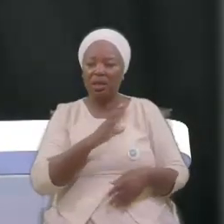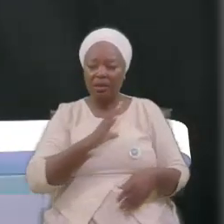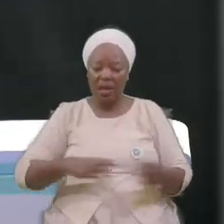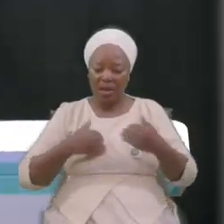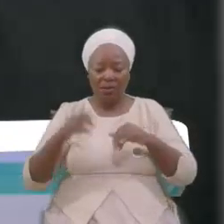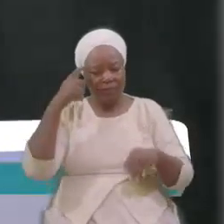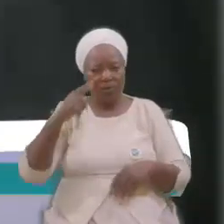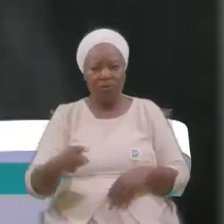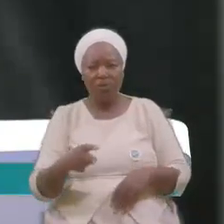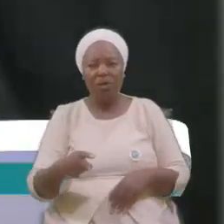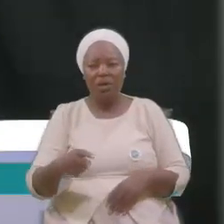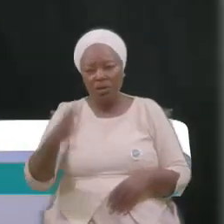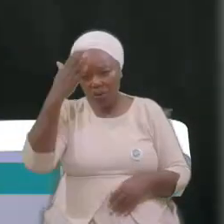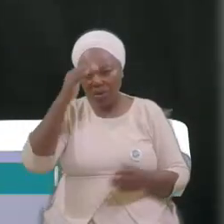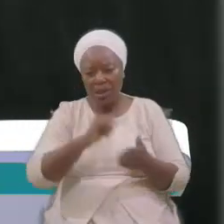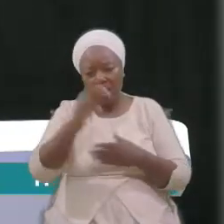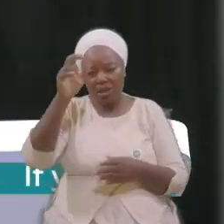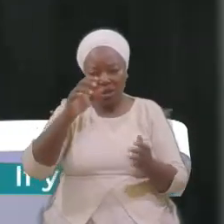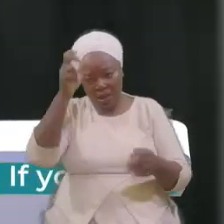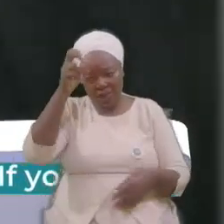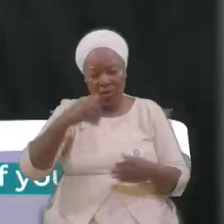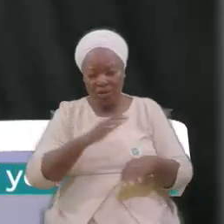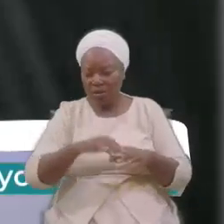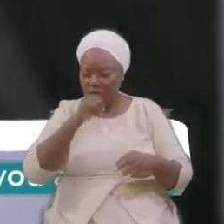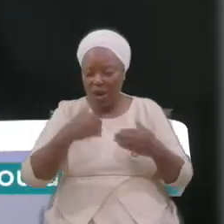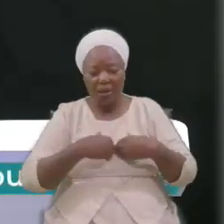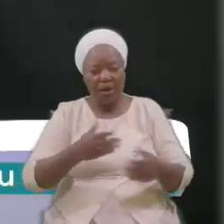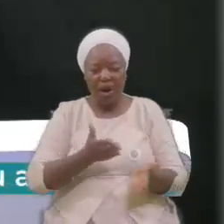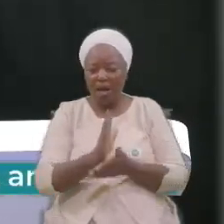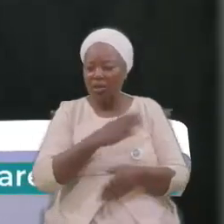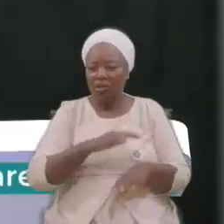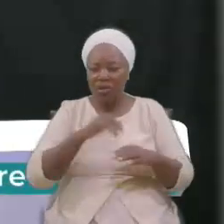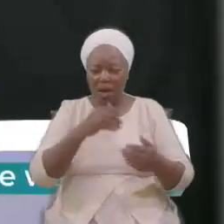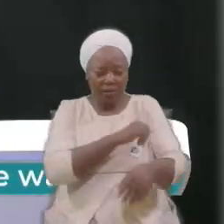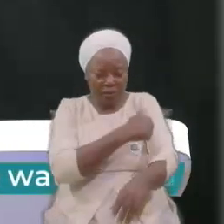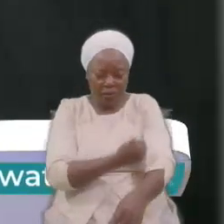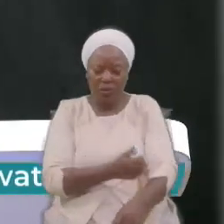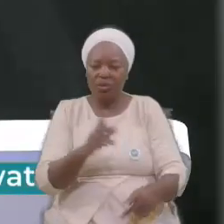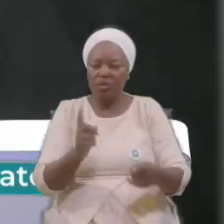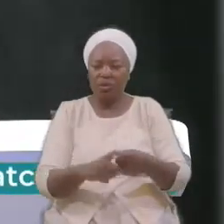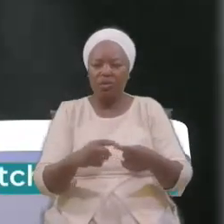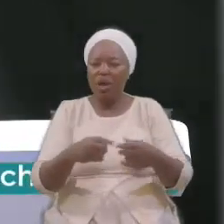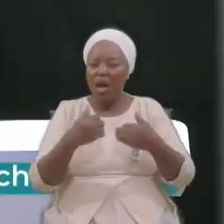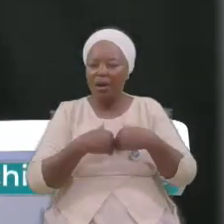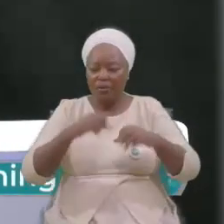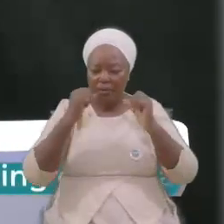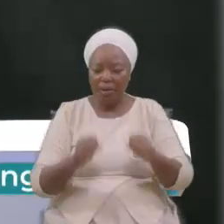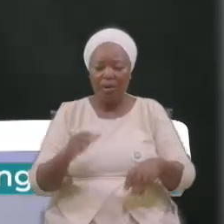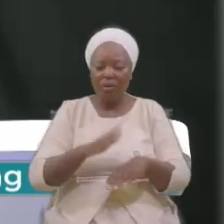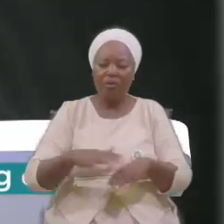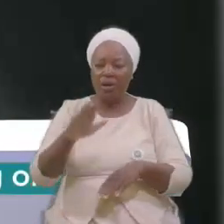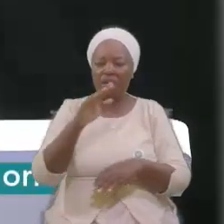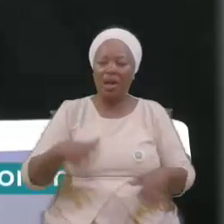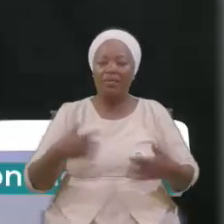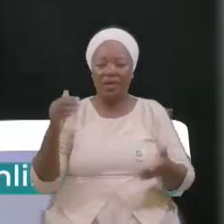right to have dominion over you again. You reject him. Reject him from now. And the Lord will keep you by his